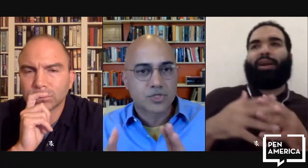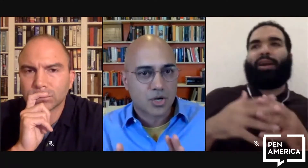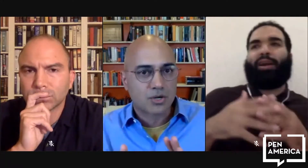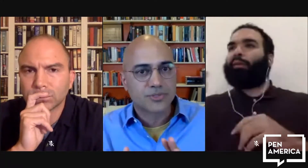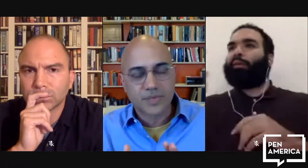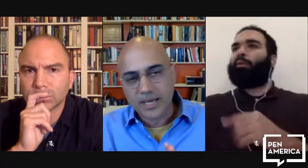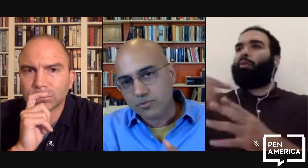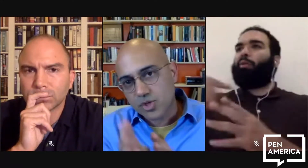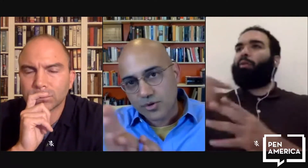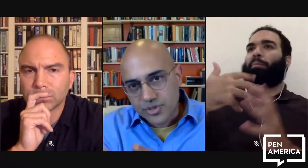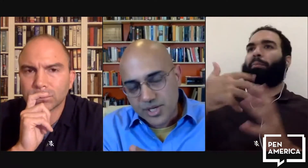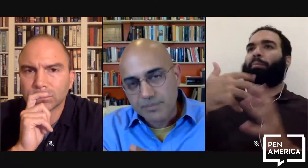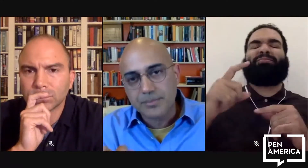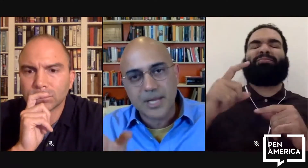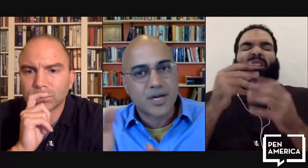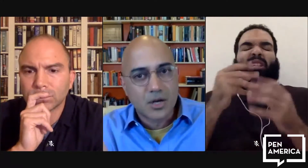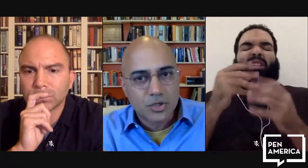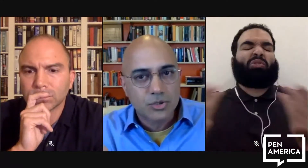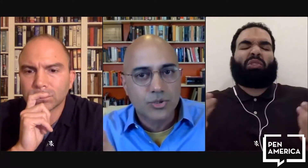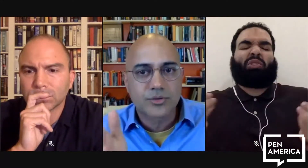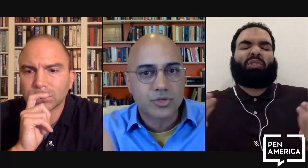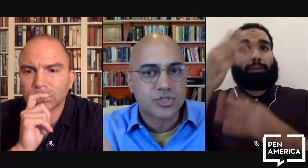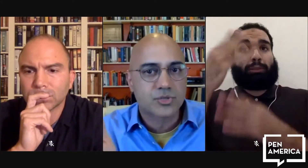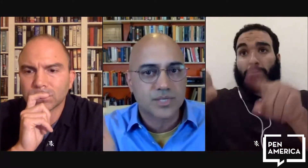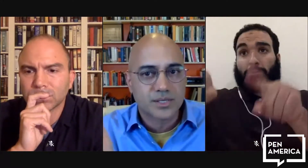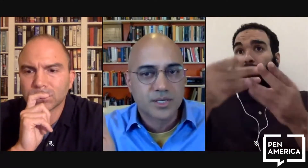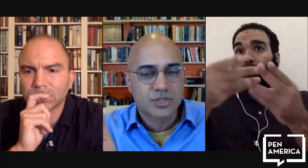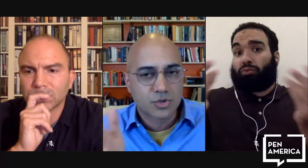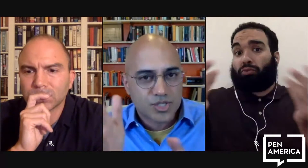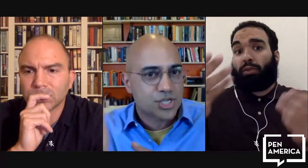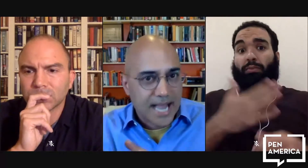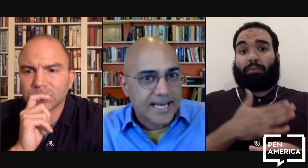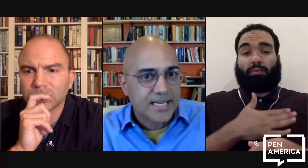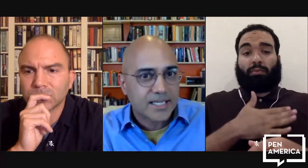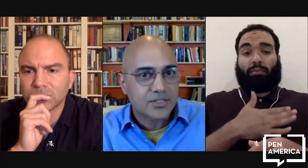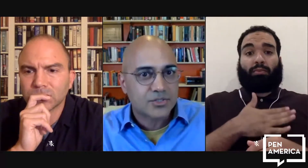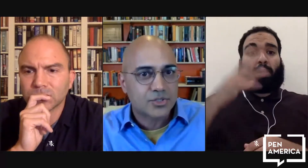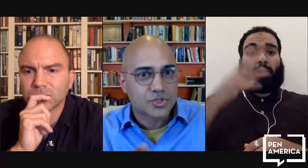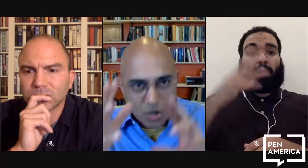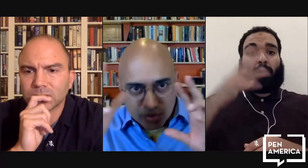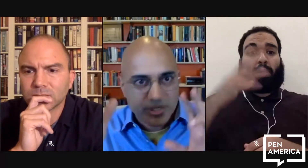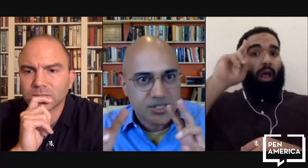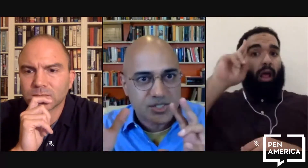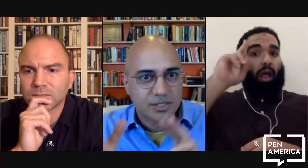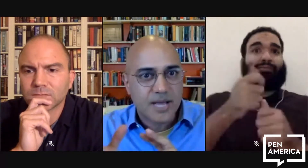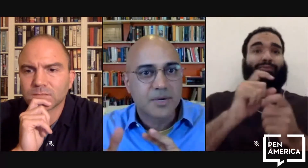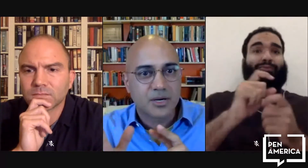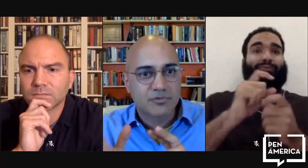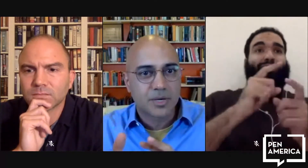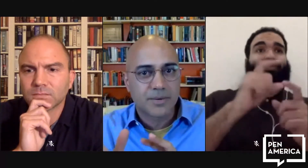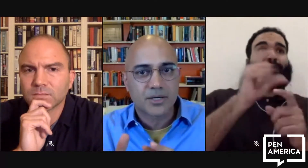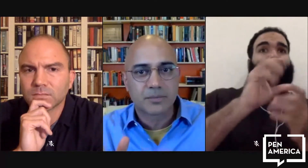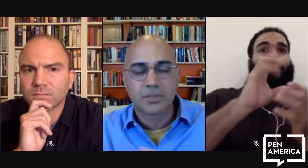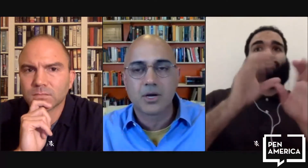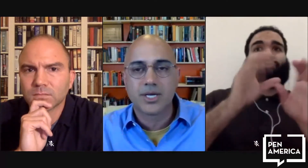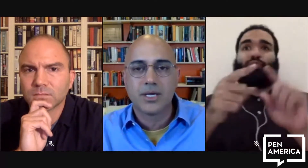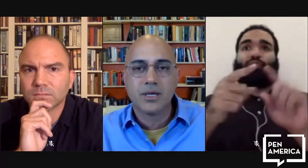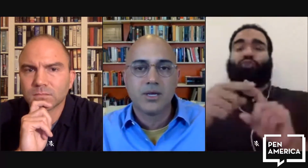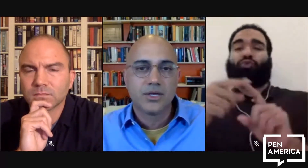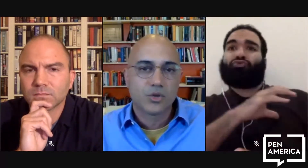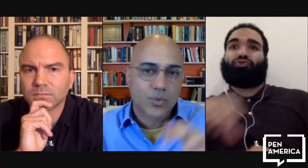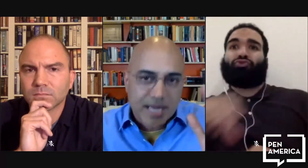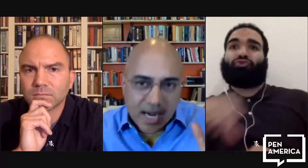being resolved. If they get resolved for some people, I have an uncle who converts to Christianity to solve his dilemma of American